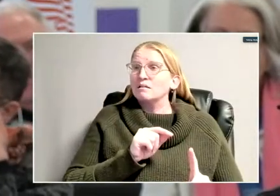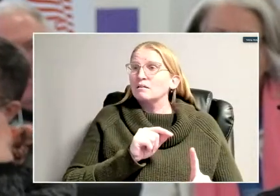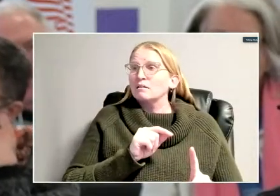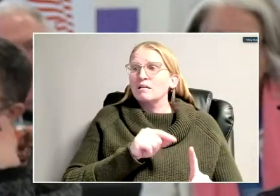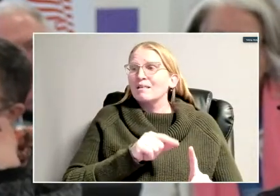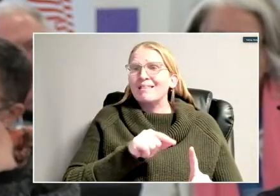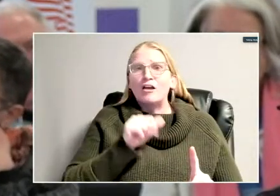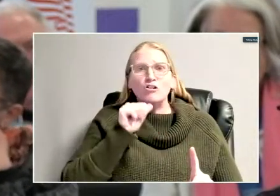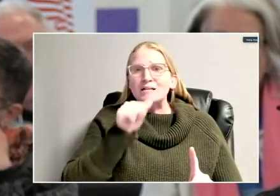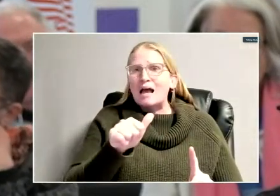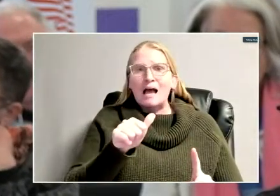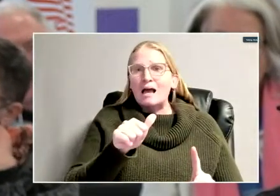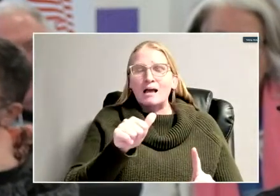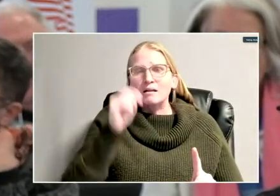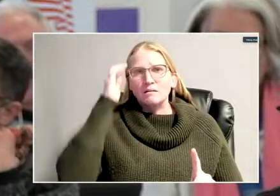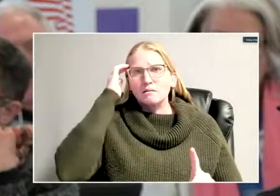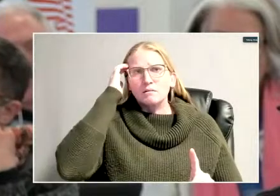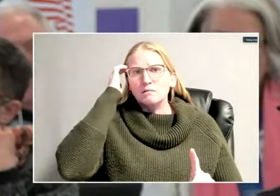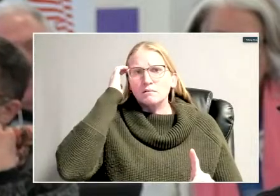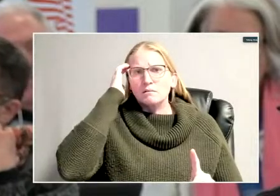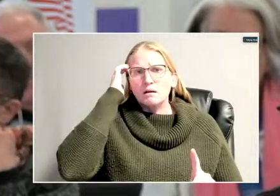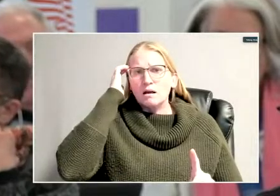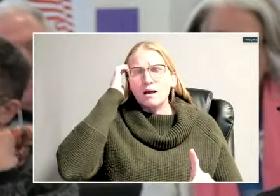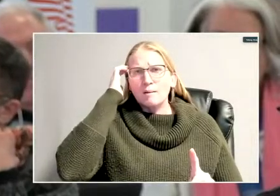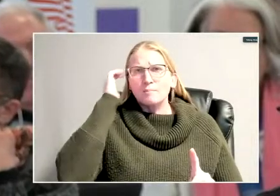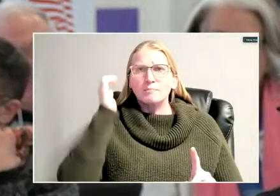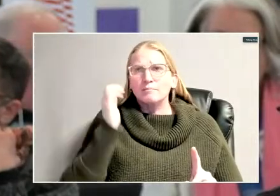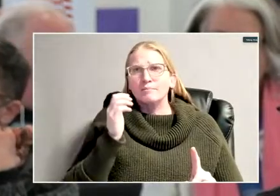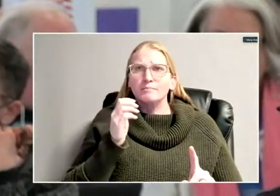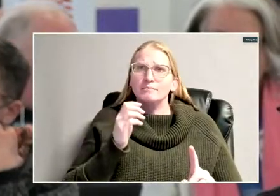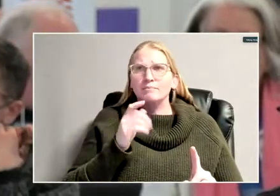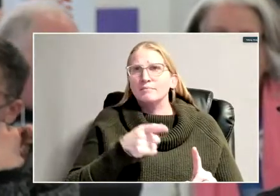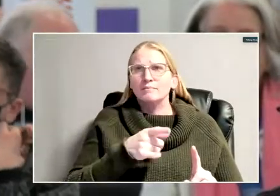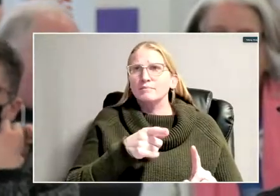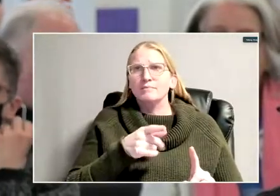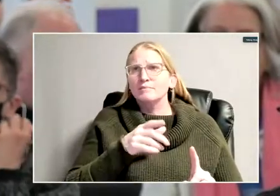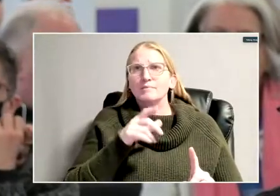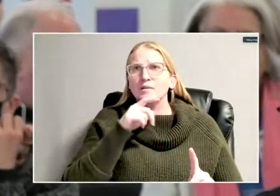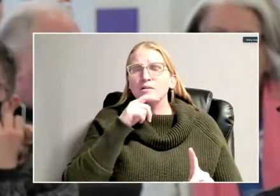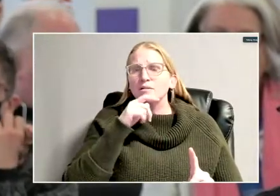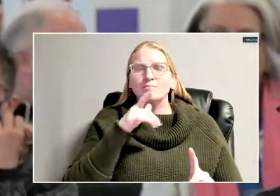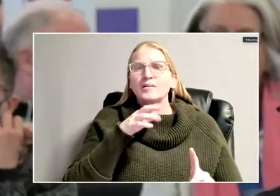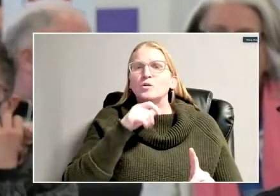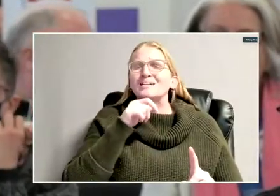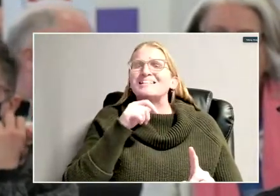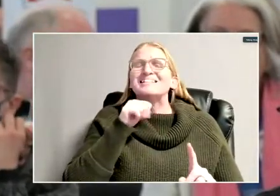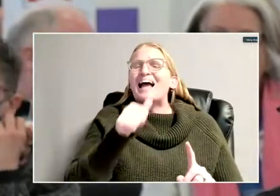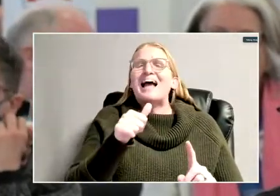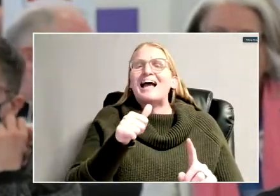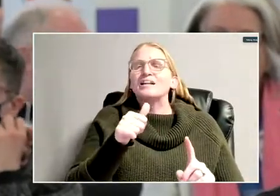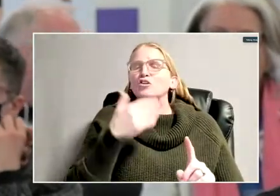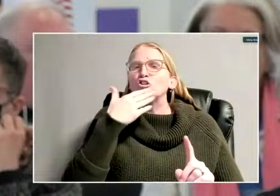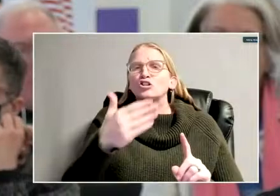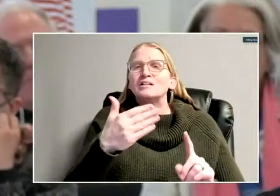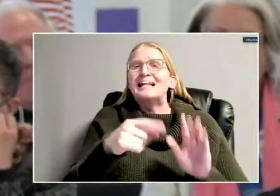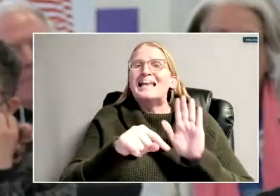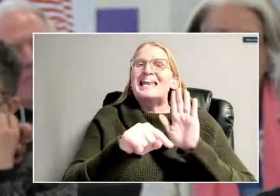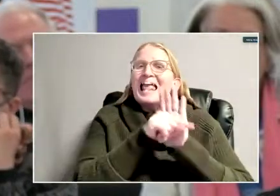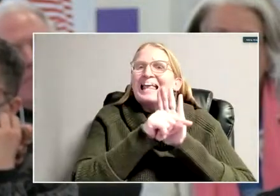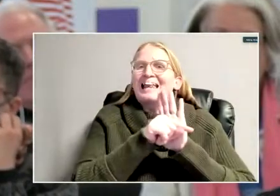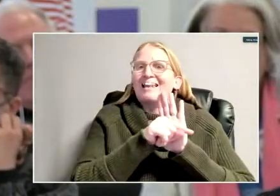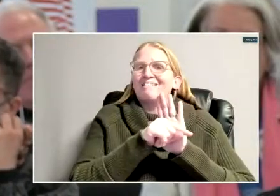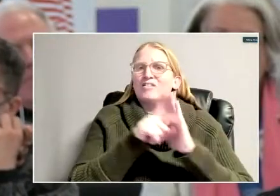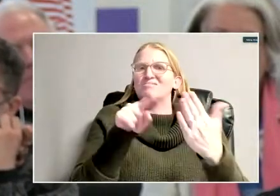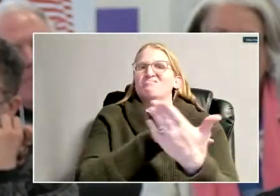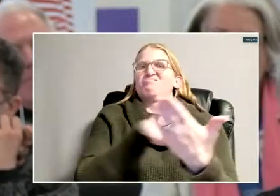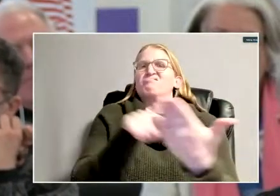um really really dig into like in negative campaigning is is much diminished because people